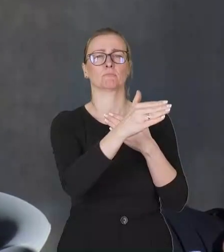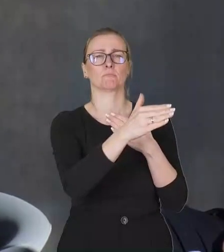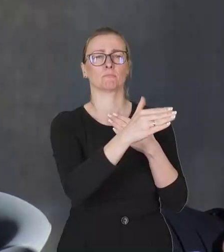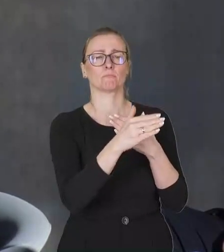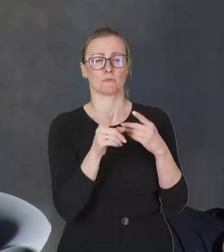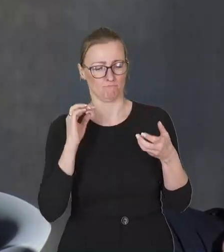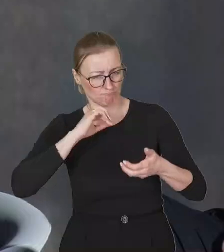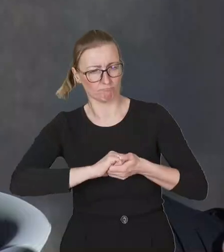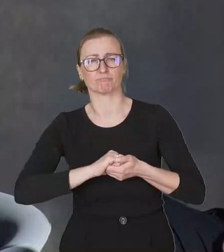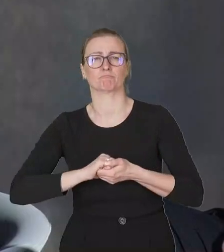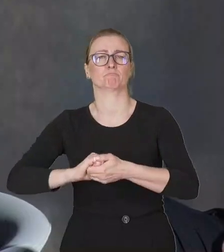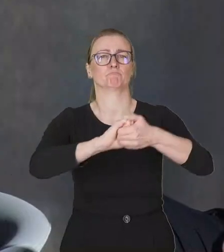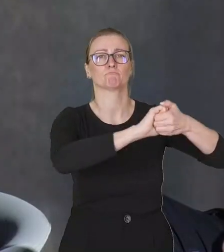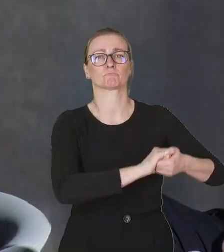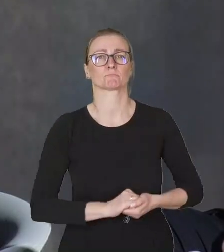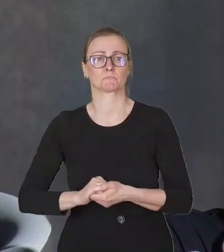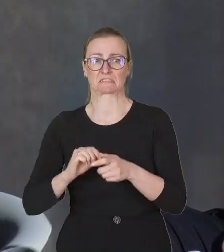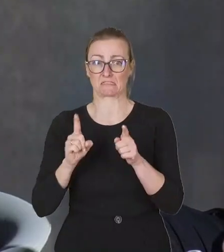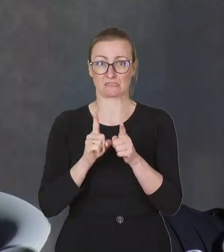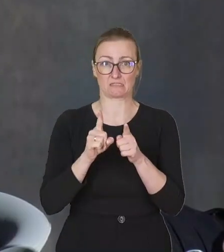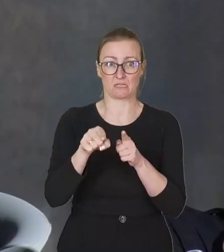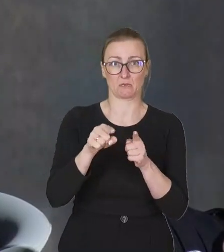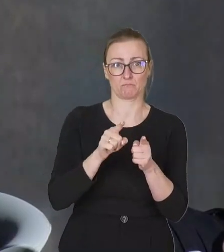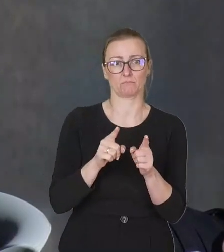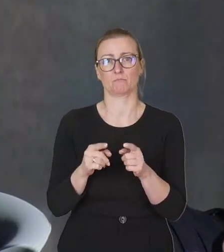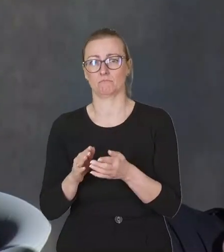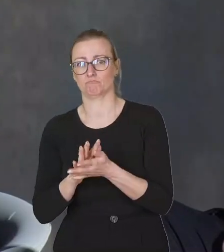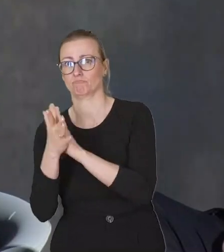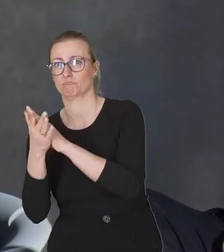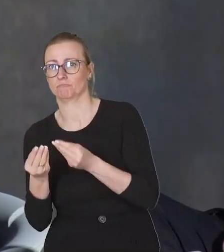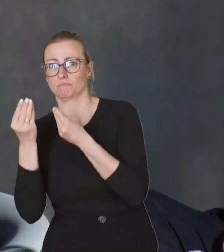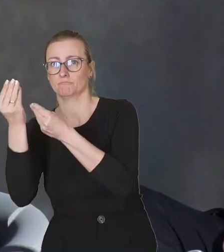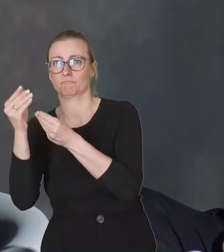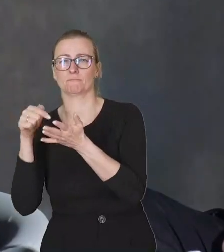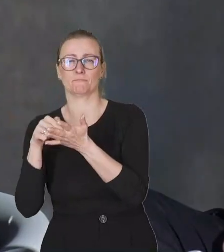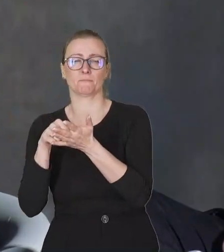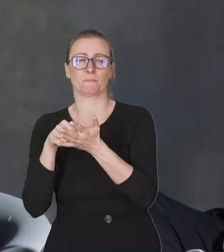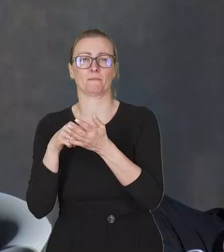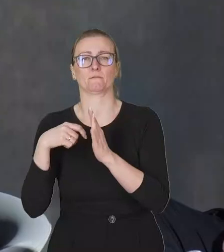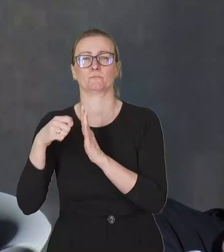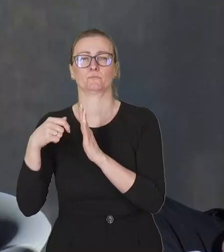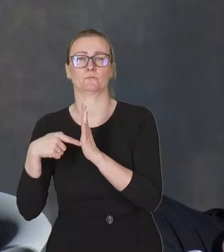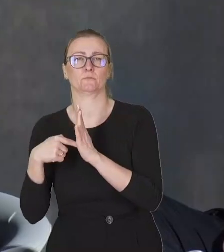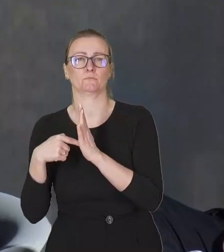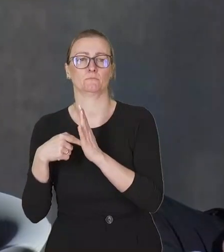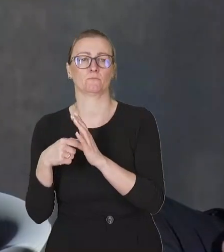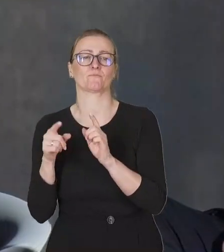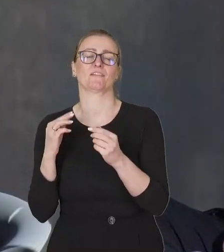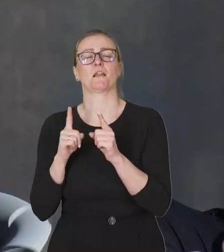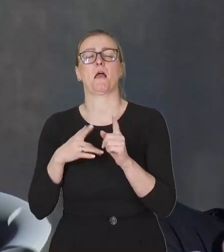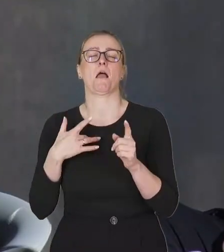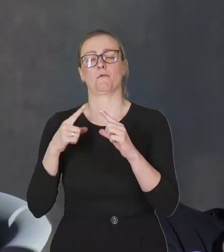for many projects. But it's like buying a lottery ticket. We never know whether we should be successful or not. We are